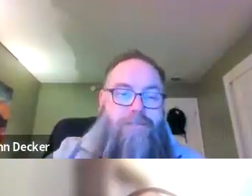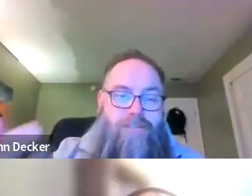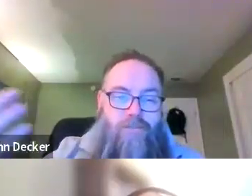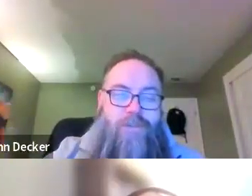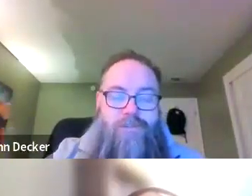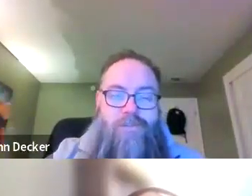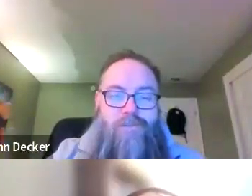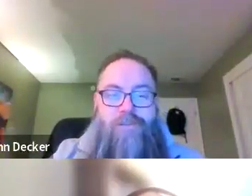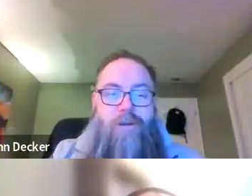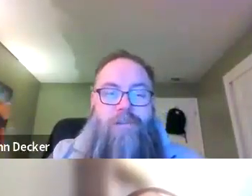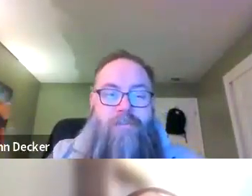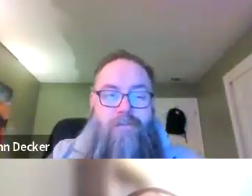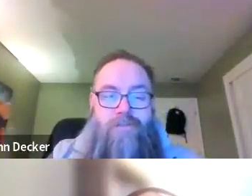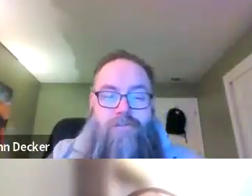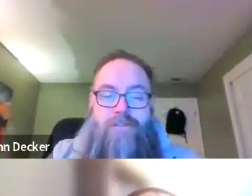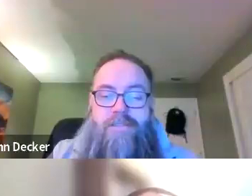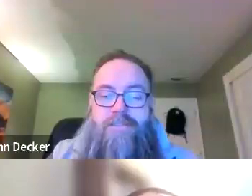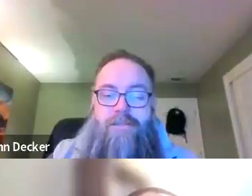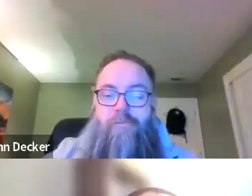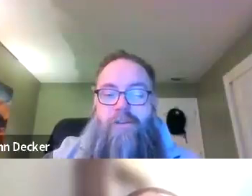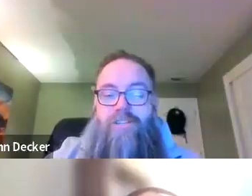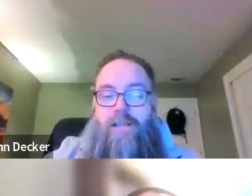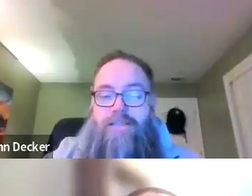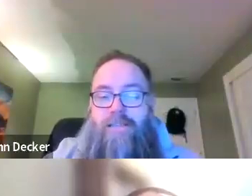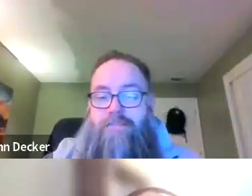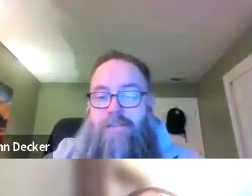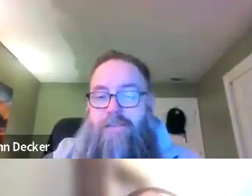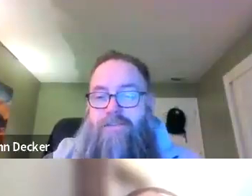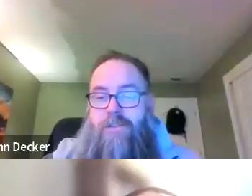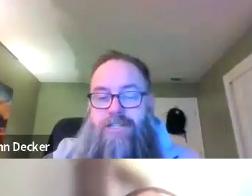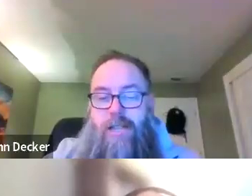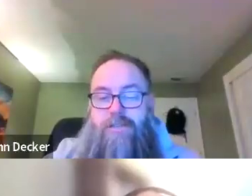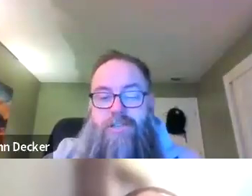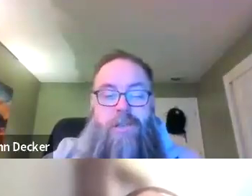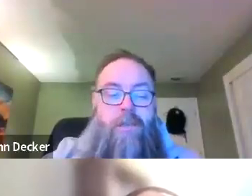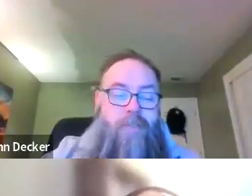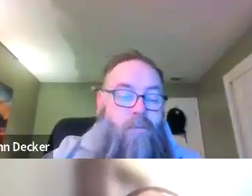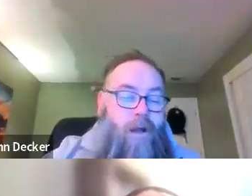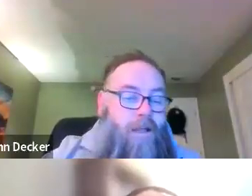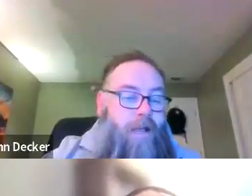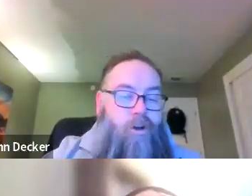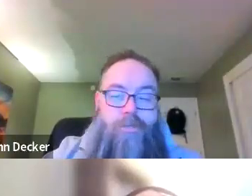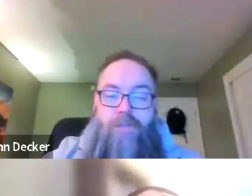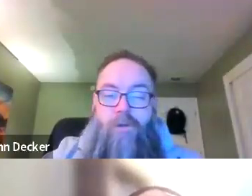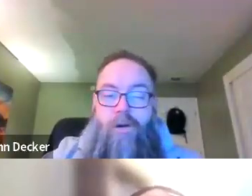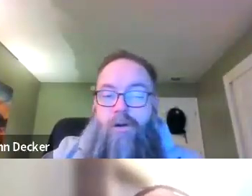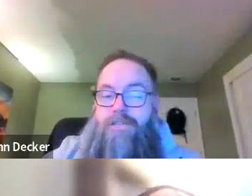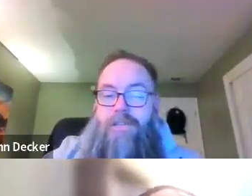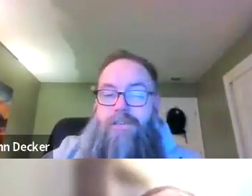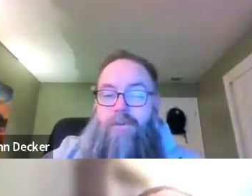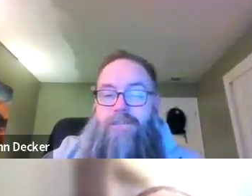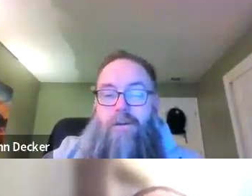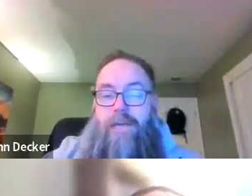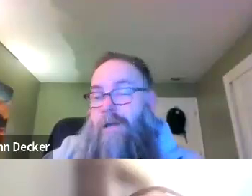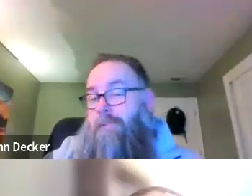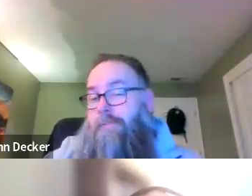multiple meetings about this a week with the Department of Developmental Services, because the operationalizing has been certainly a challenge. Meanwhile, I hope that you are